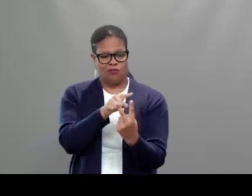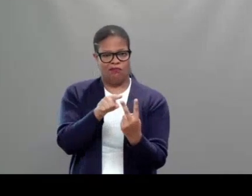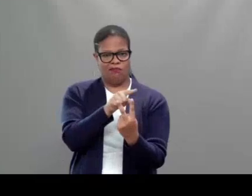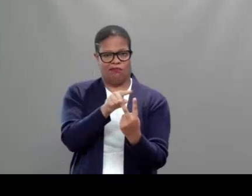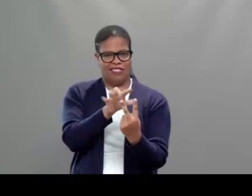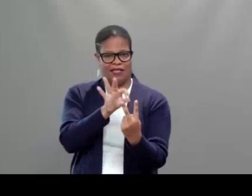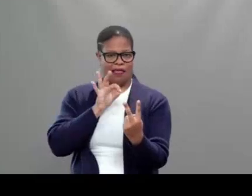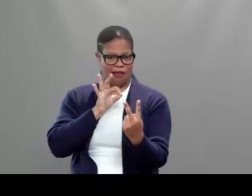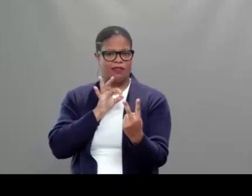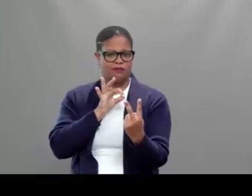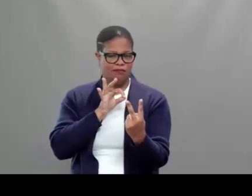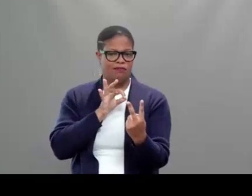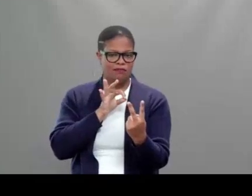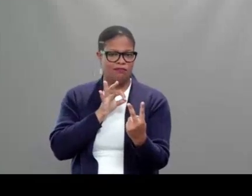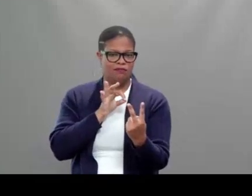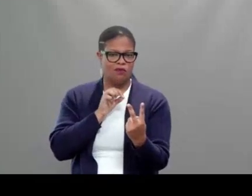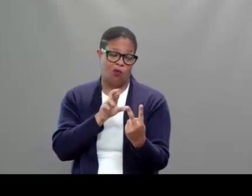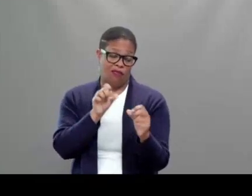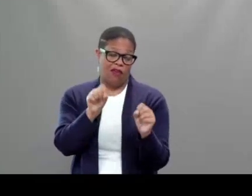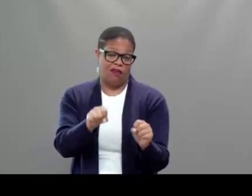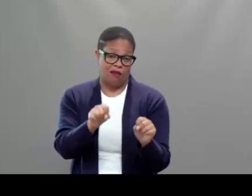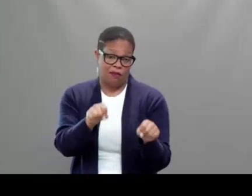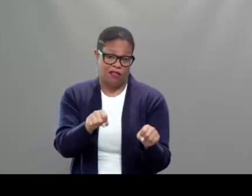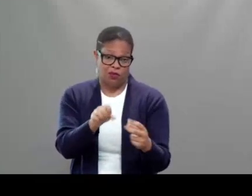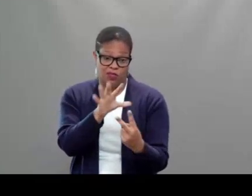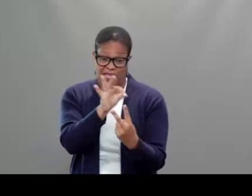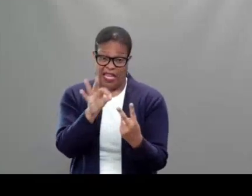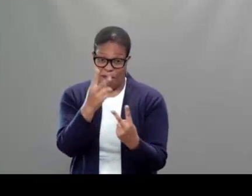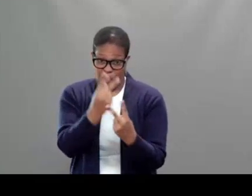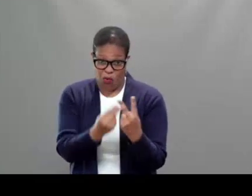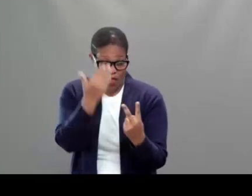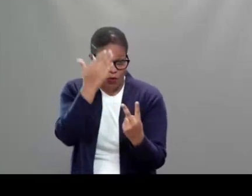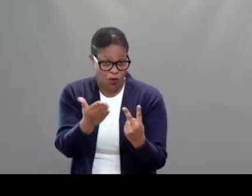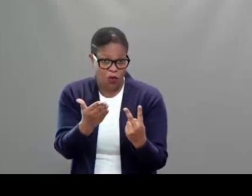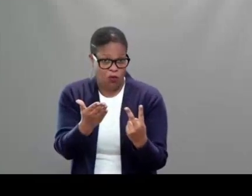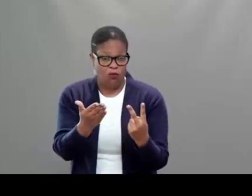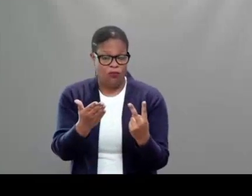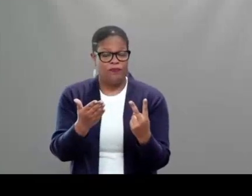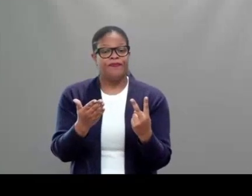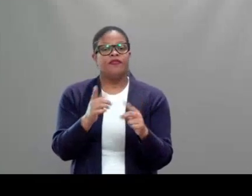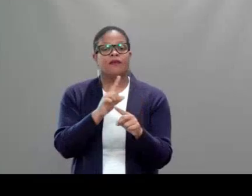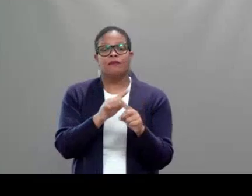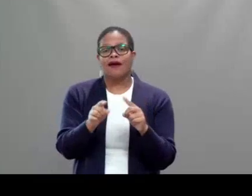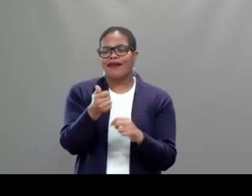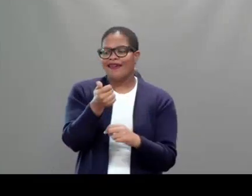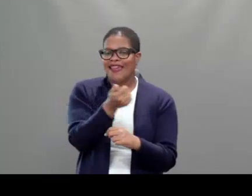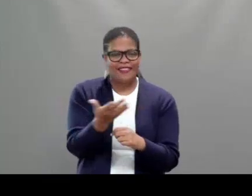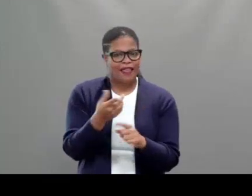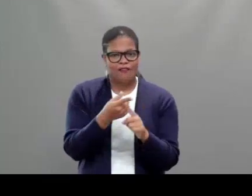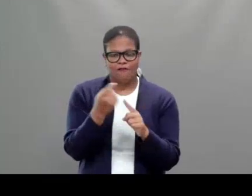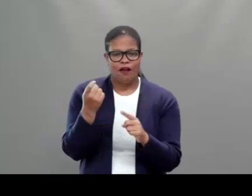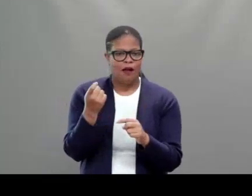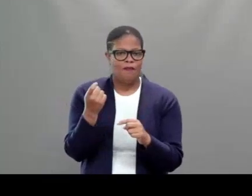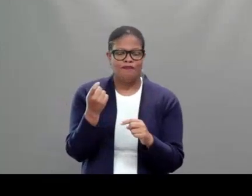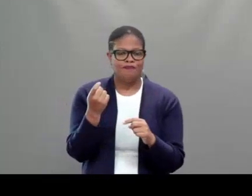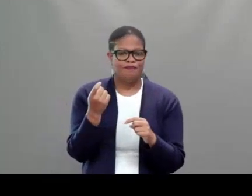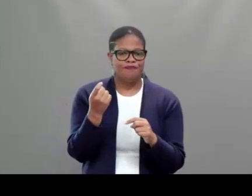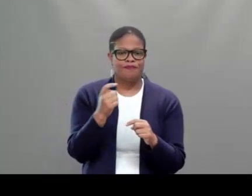select, or they could possibly select both, I don't know. But, anything